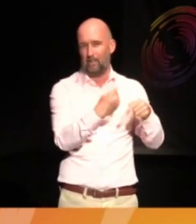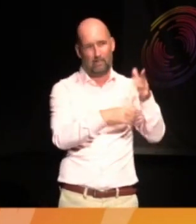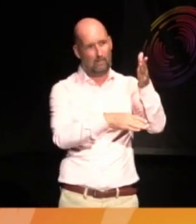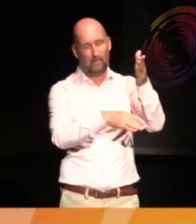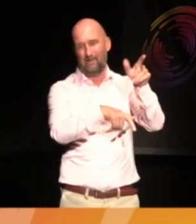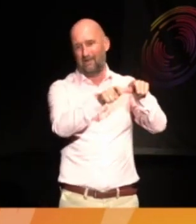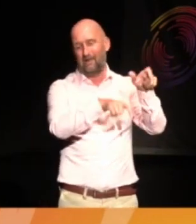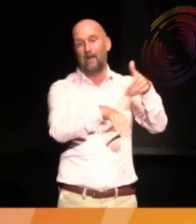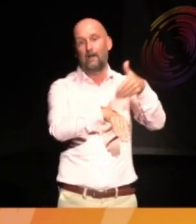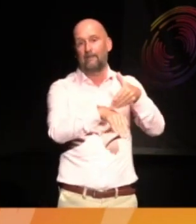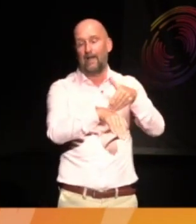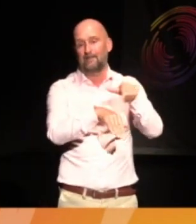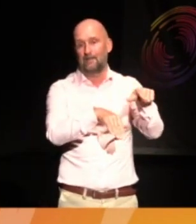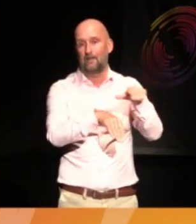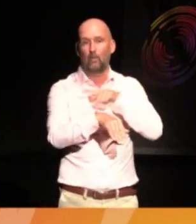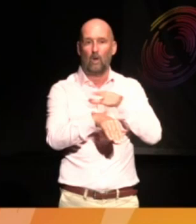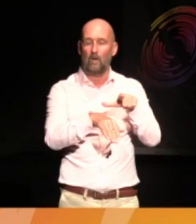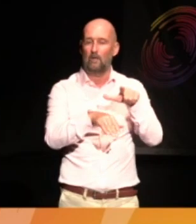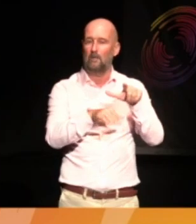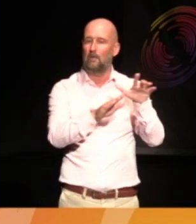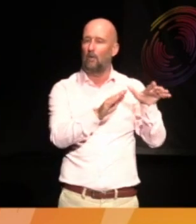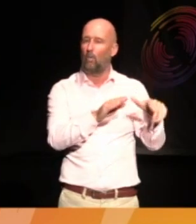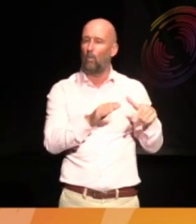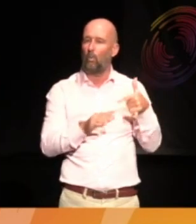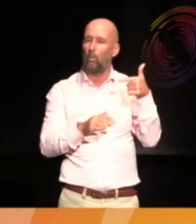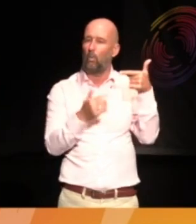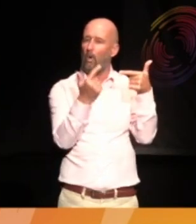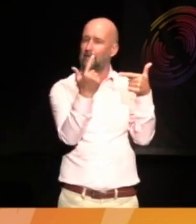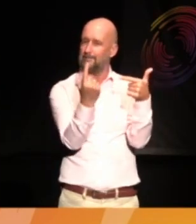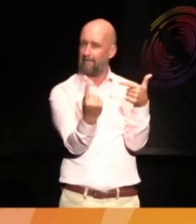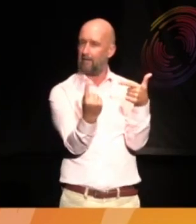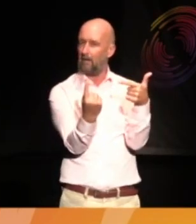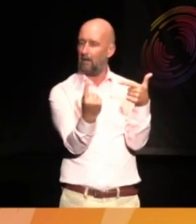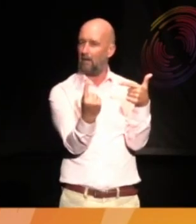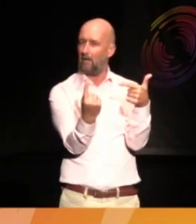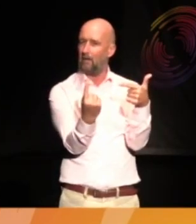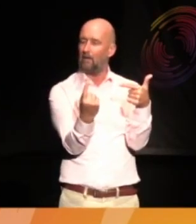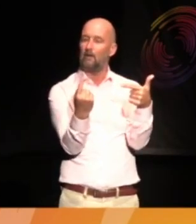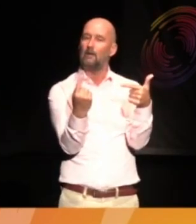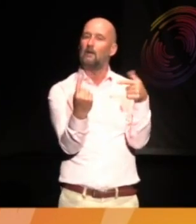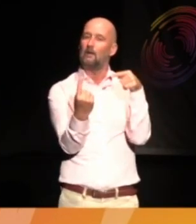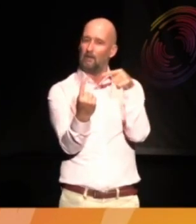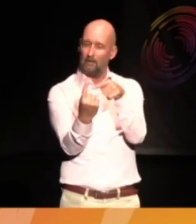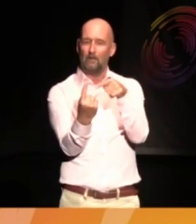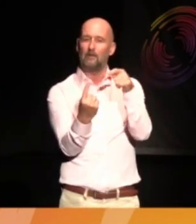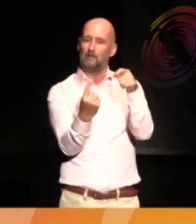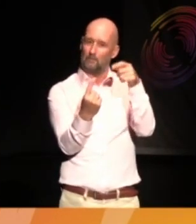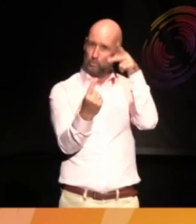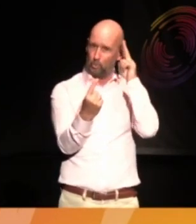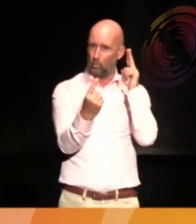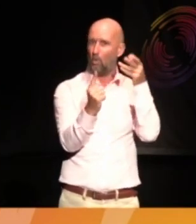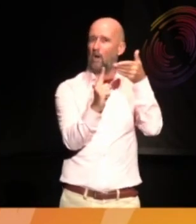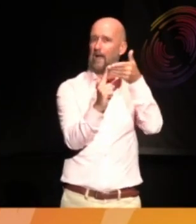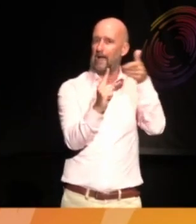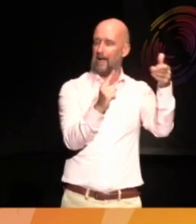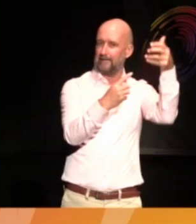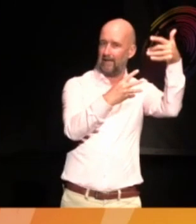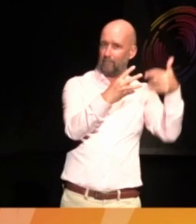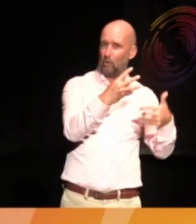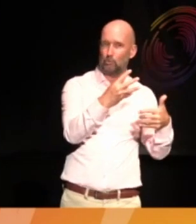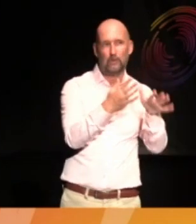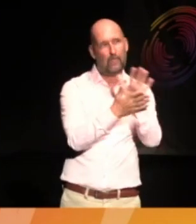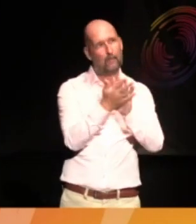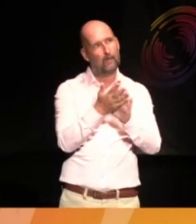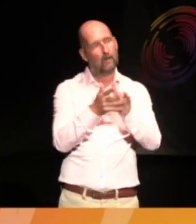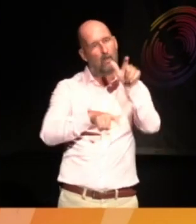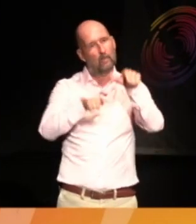As we know, the numbers are that 1 in 7 of us are neurodivergent. So it's a lot of people, nearly 20% of the